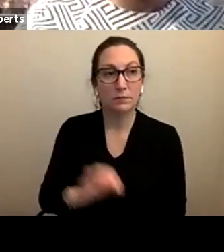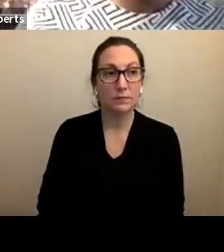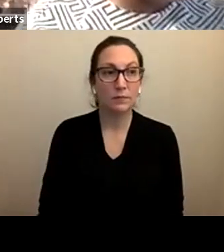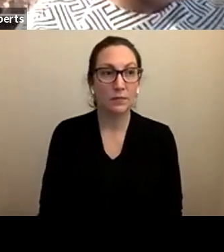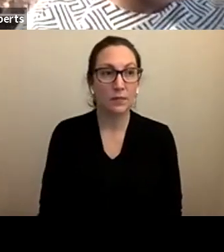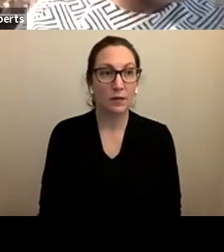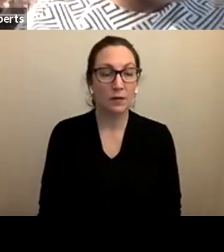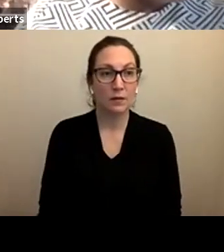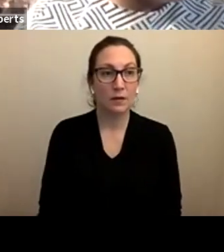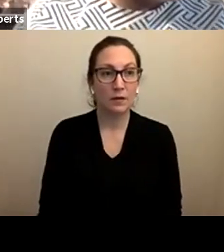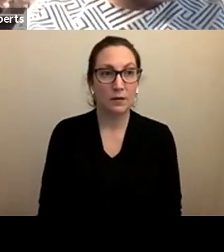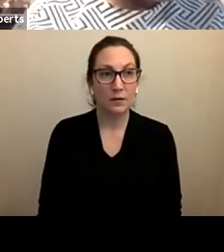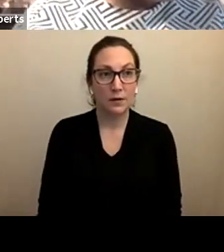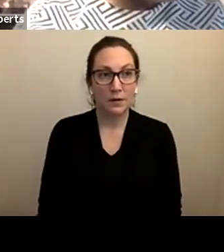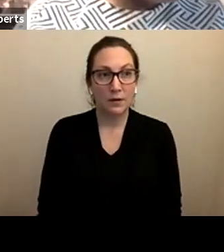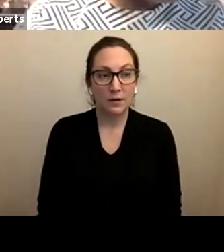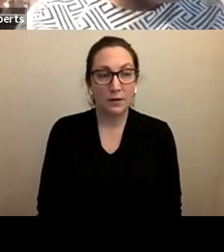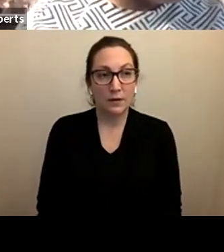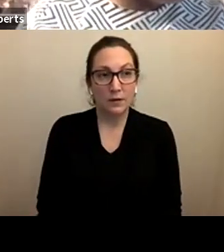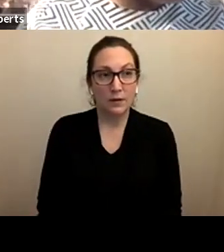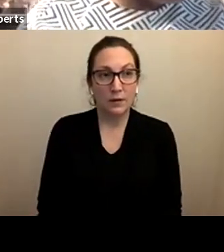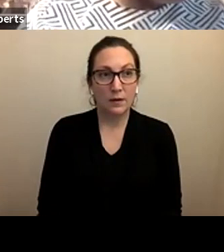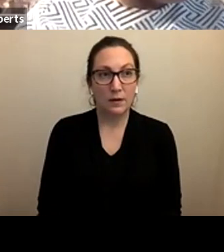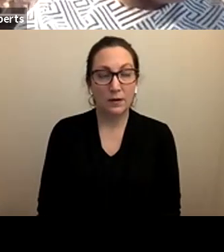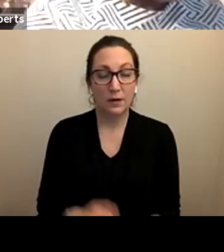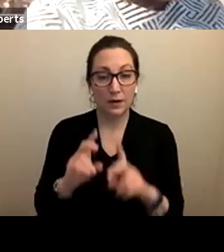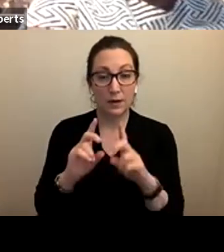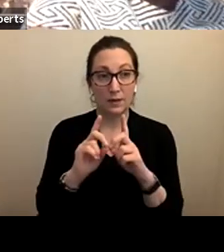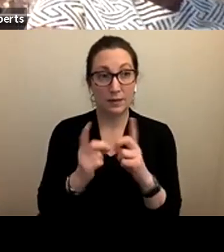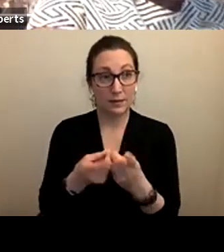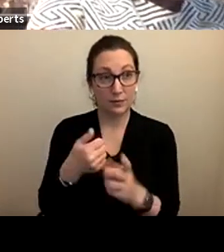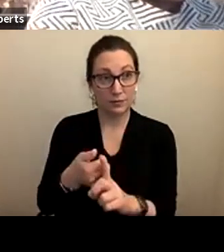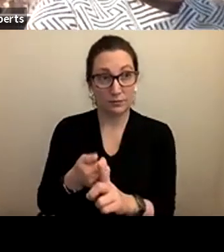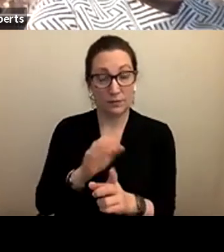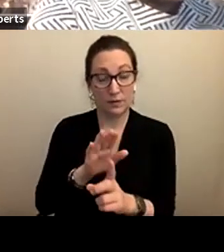Following up on the district's definition,